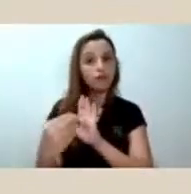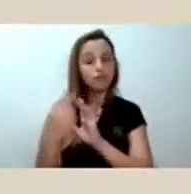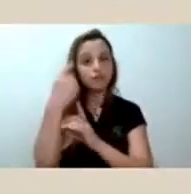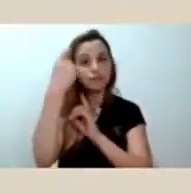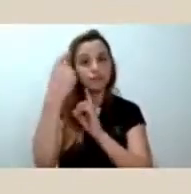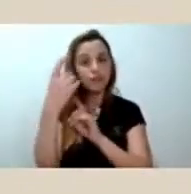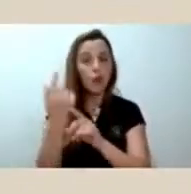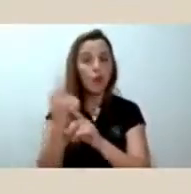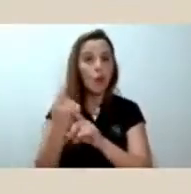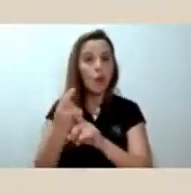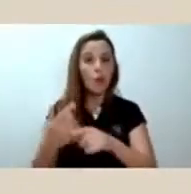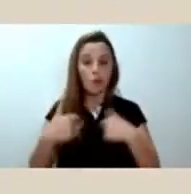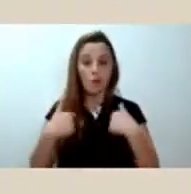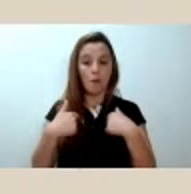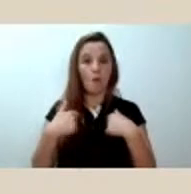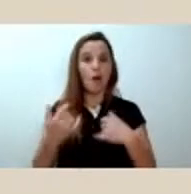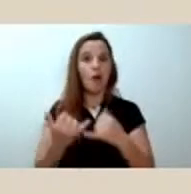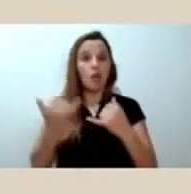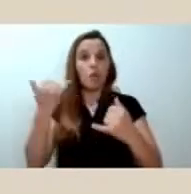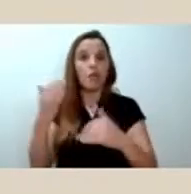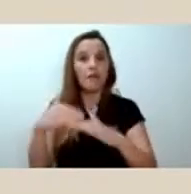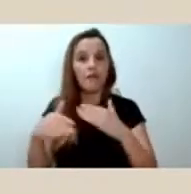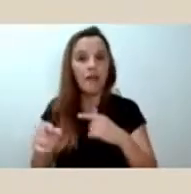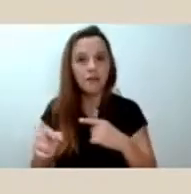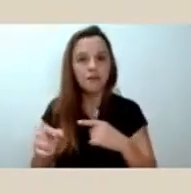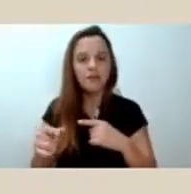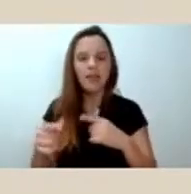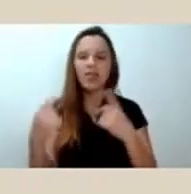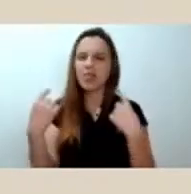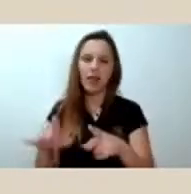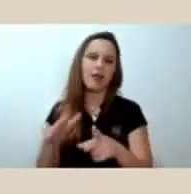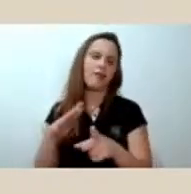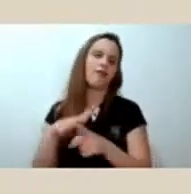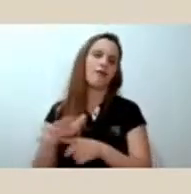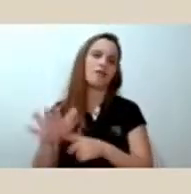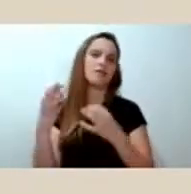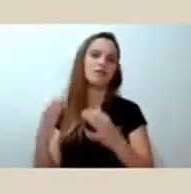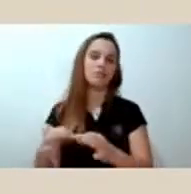que são socialmente influenciados, não é?